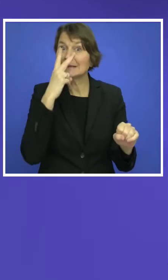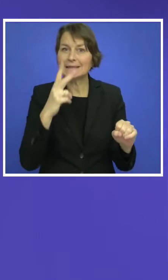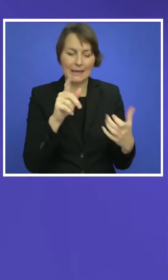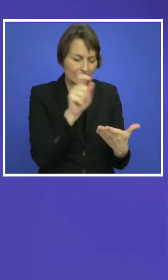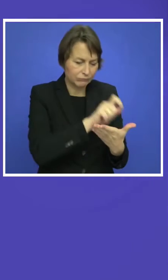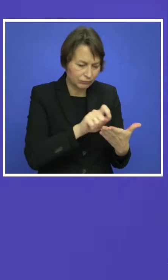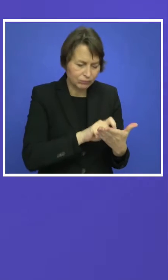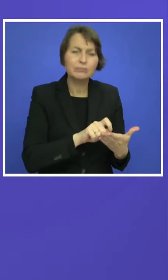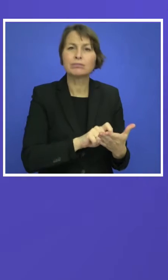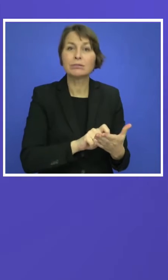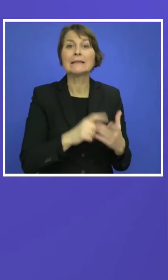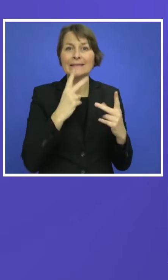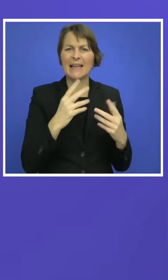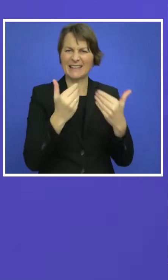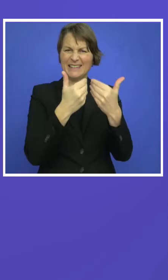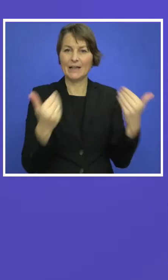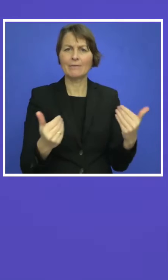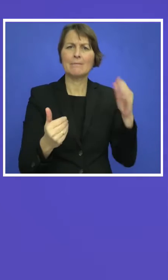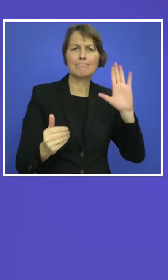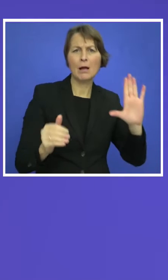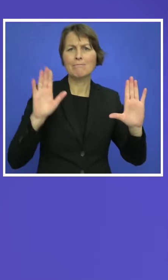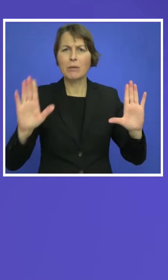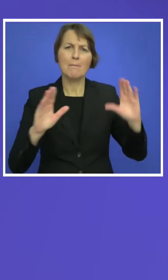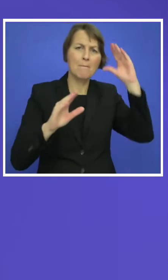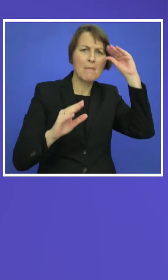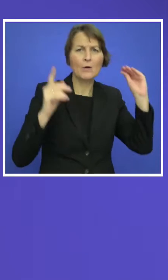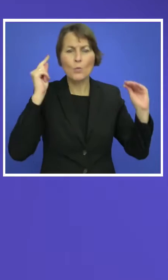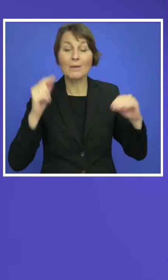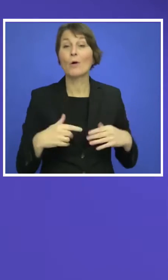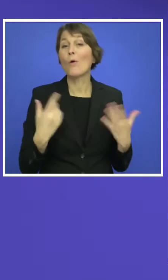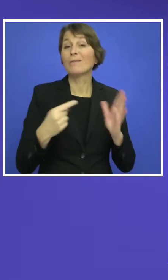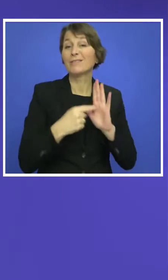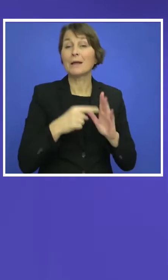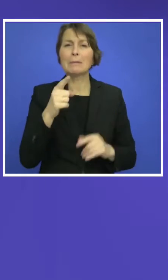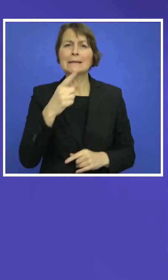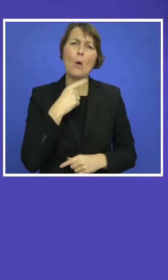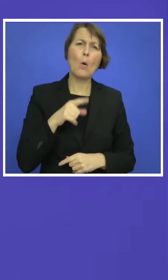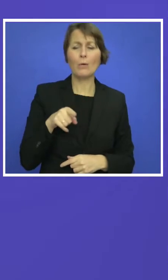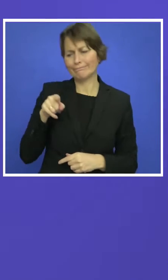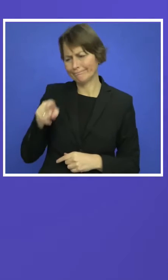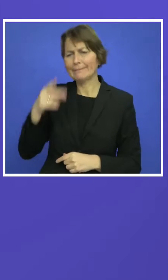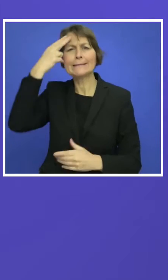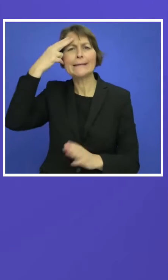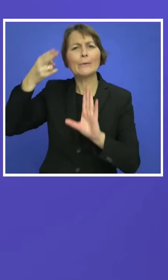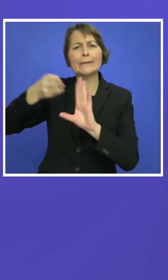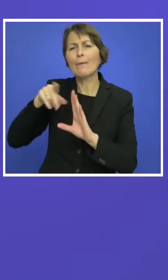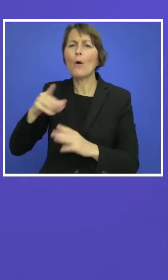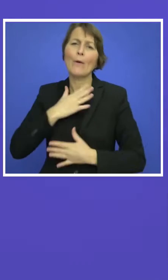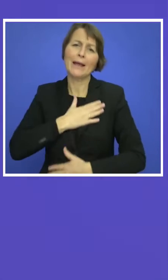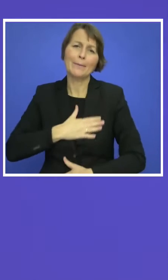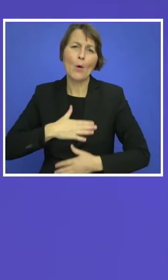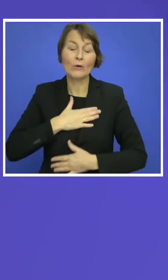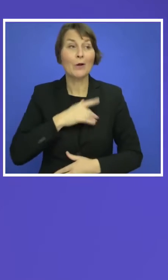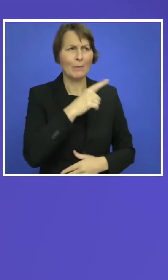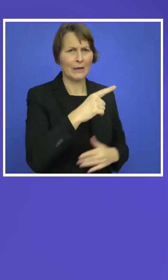then we have stereotypes like women are emotional, while men are rational. Women have to be beautiful and young,